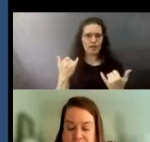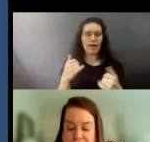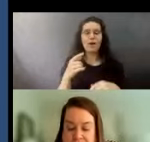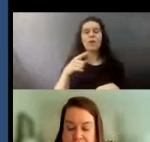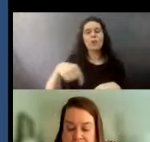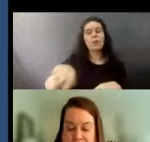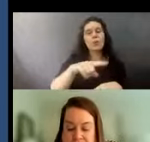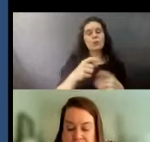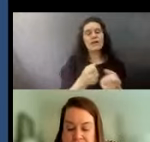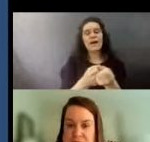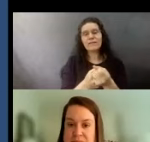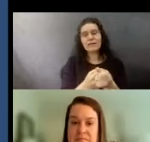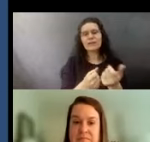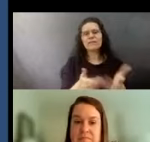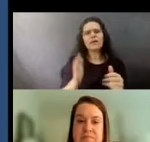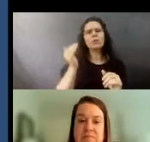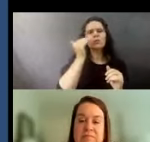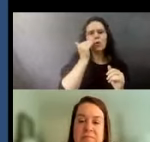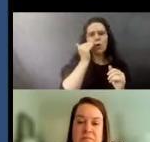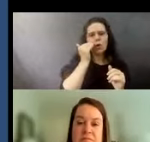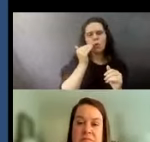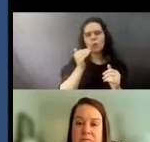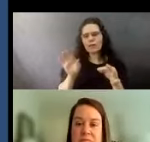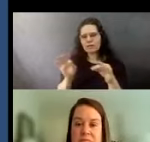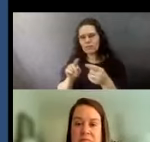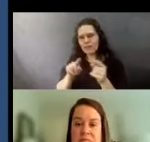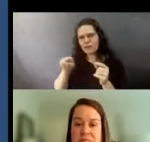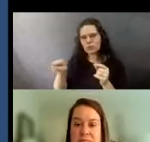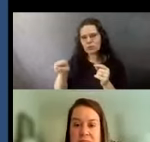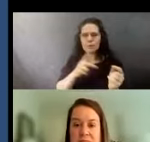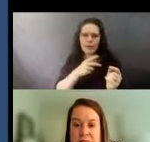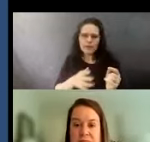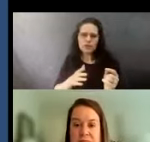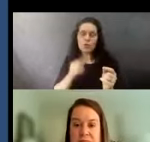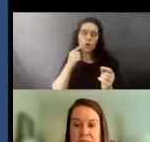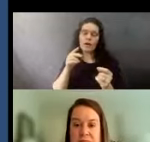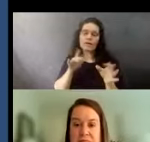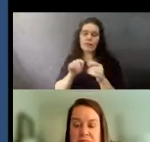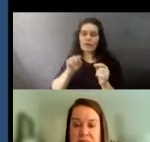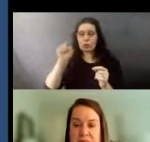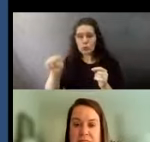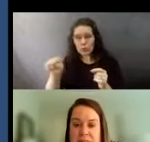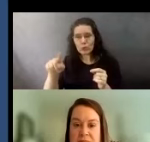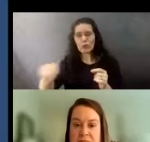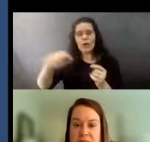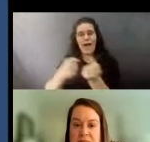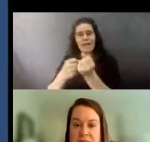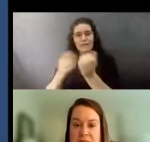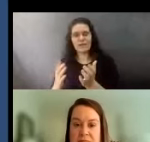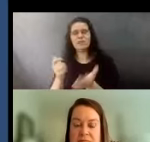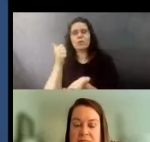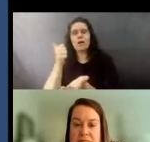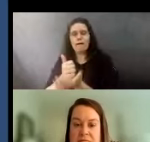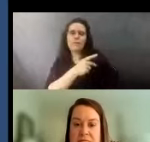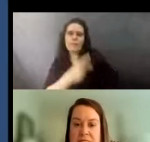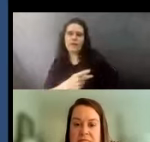most complete and up-to-date advice to patients and clients. But the main thing is for the